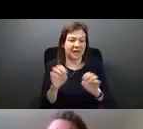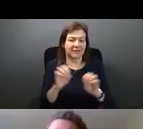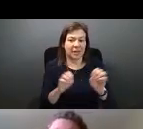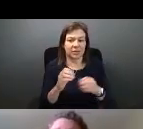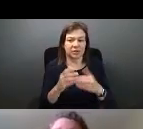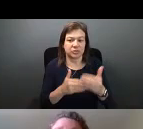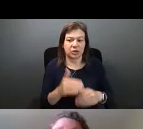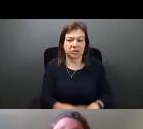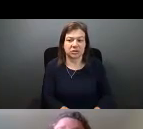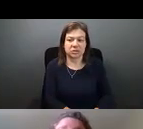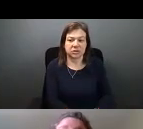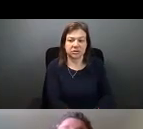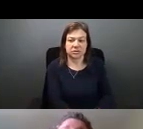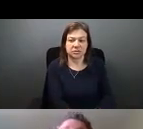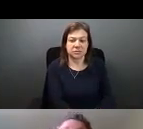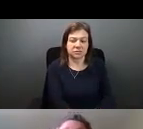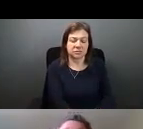process.